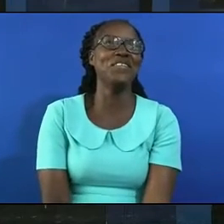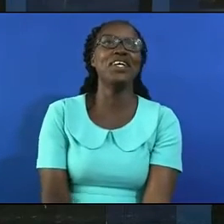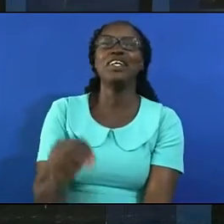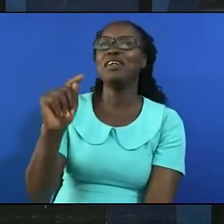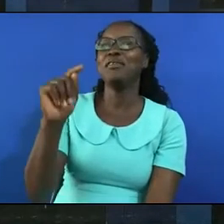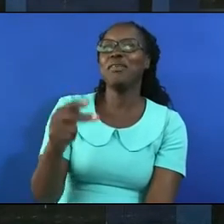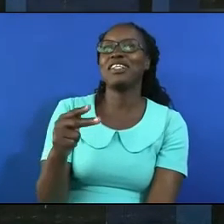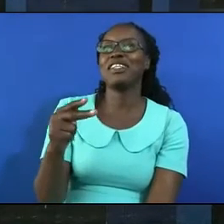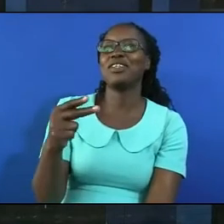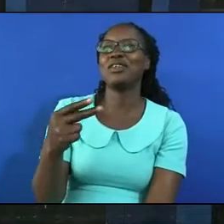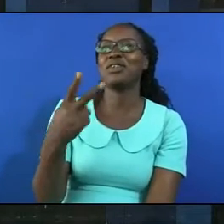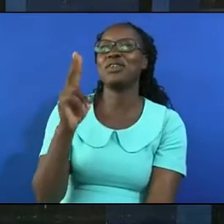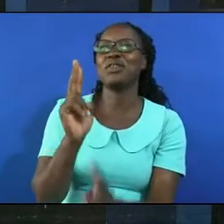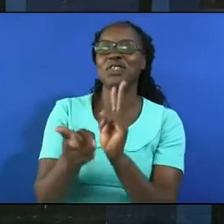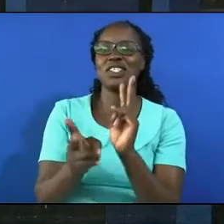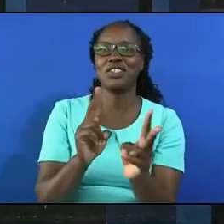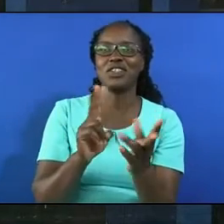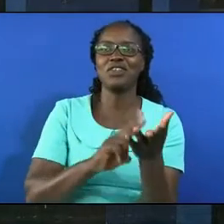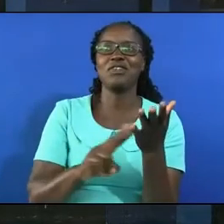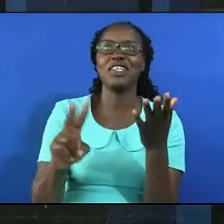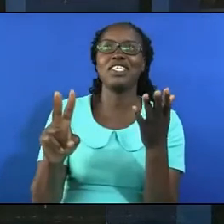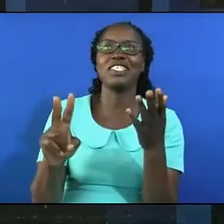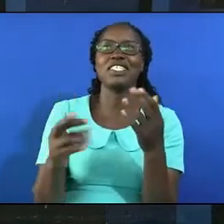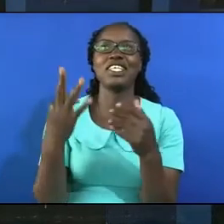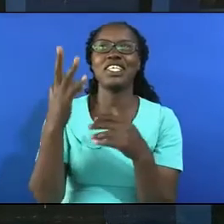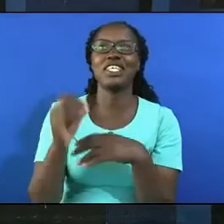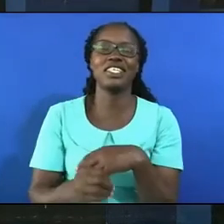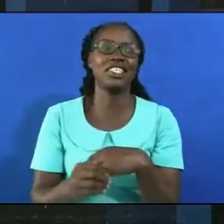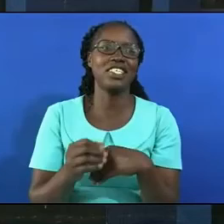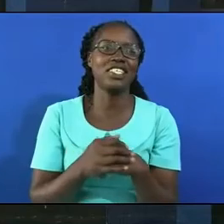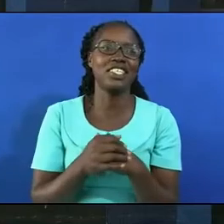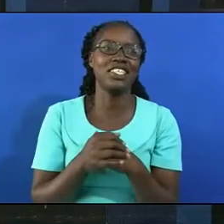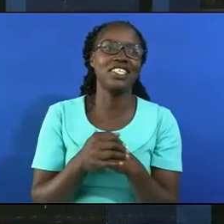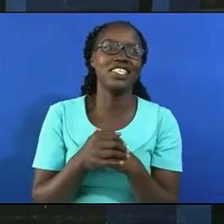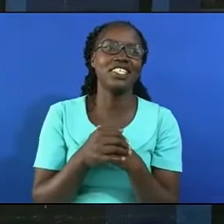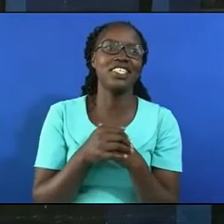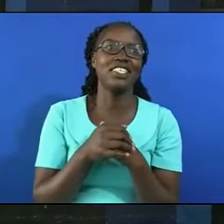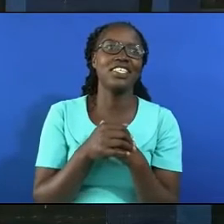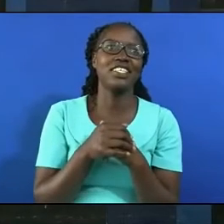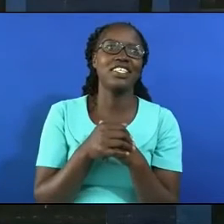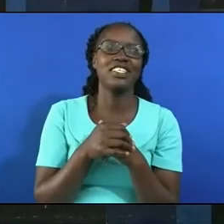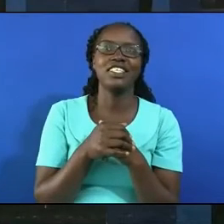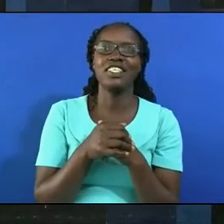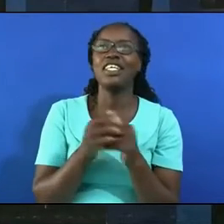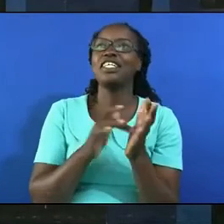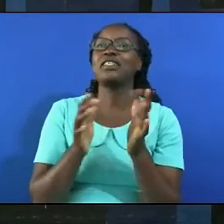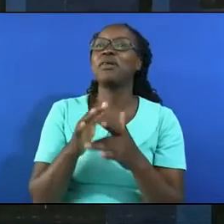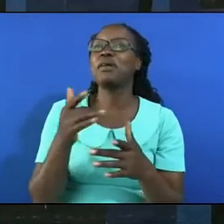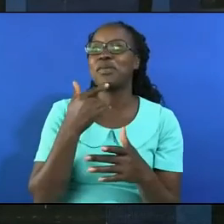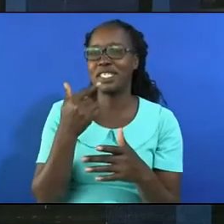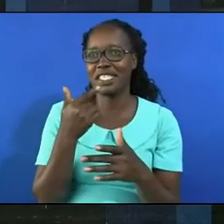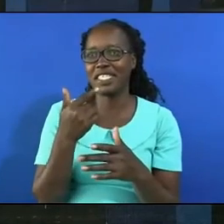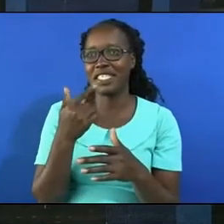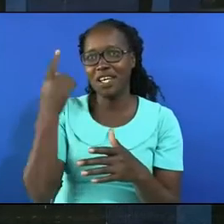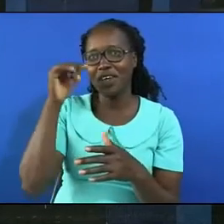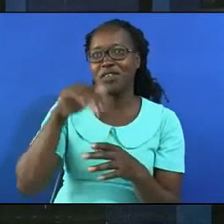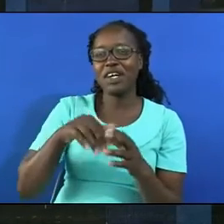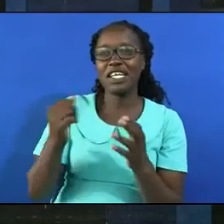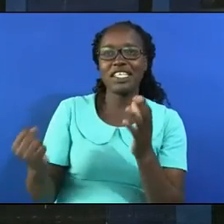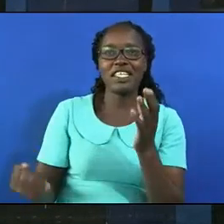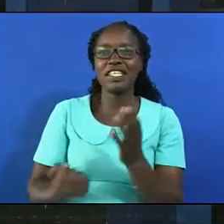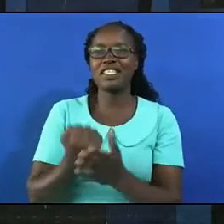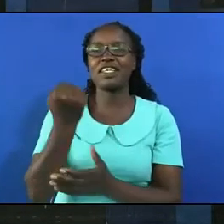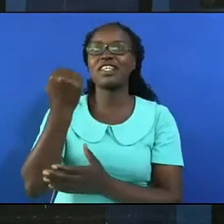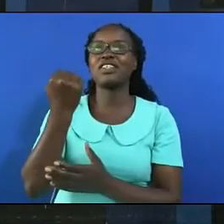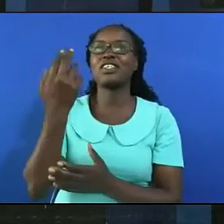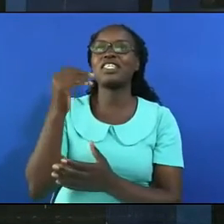Matthew chapter 22, verse 30. Matthew chapter 22 verse 30. The Bible says, for in the